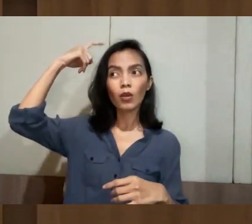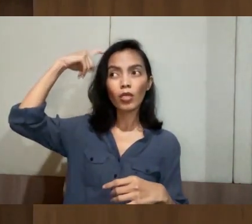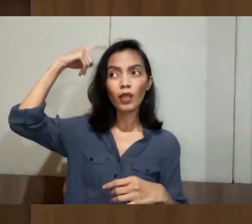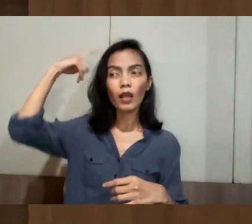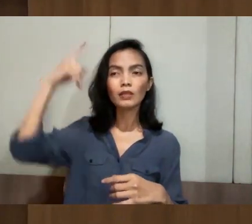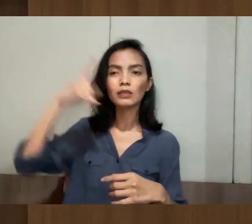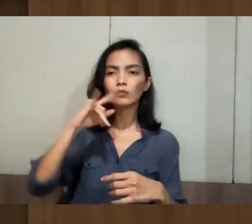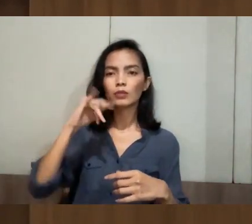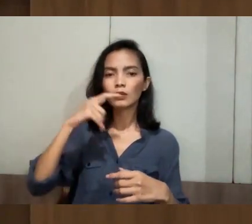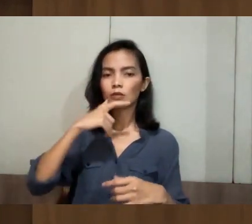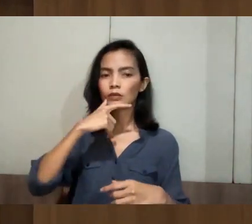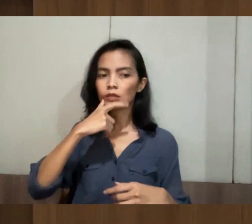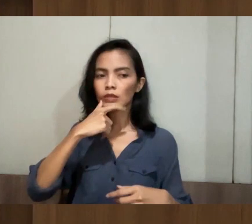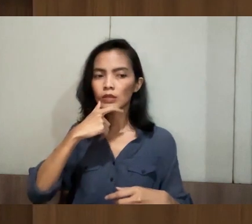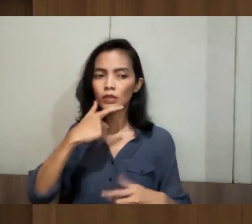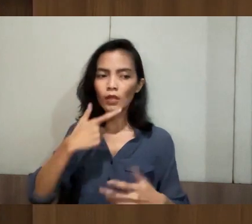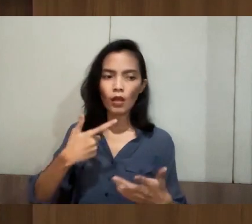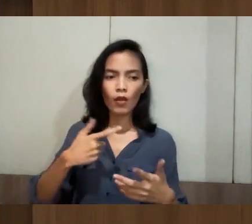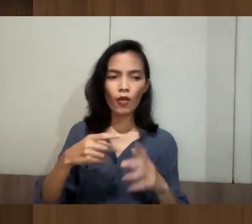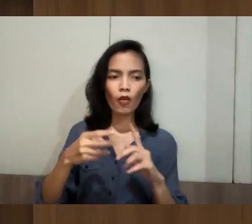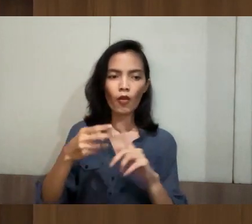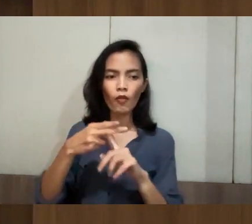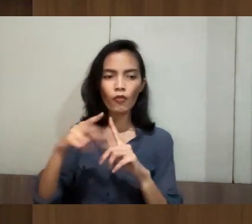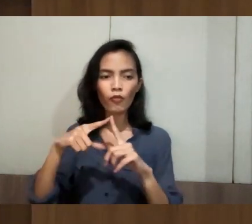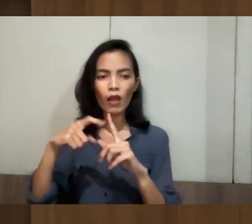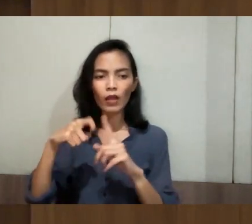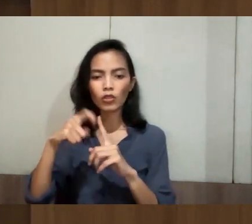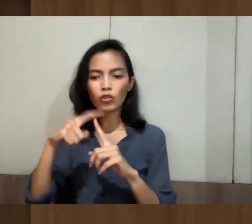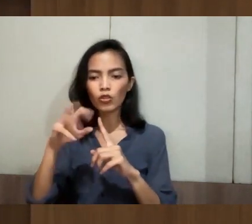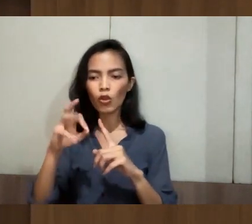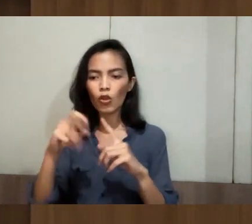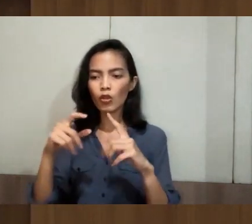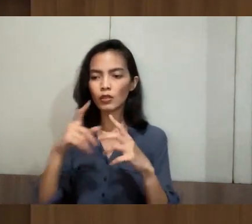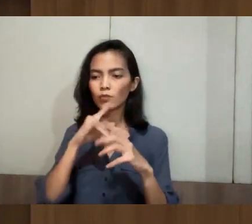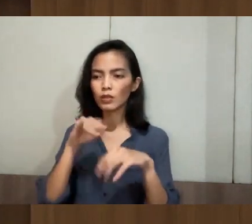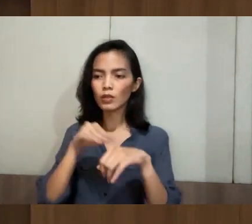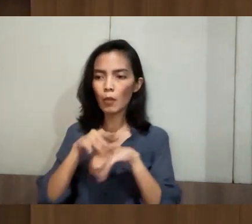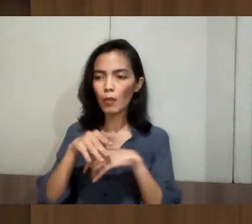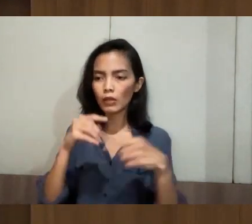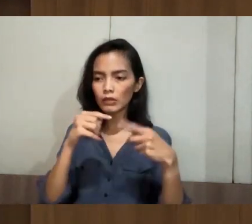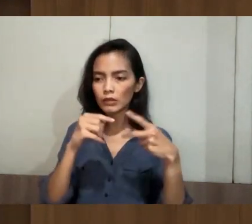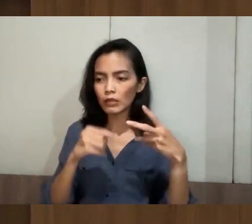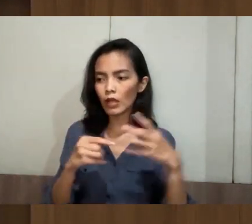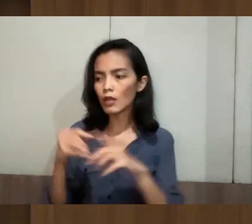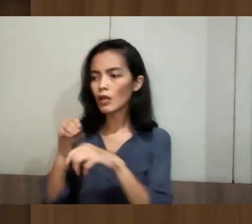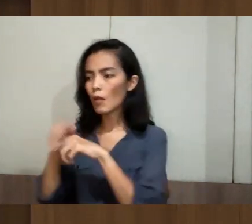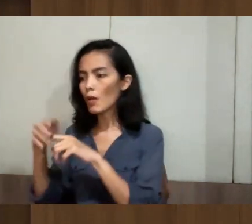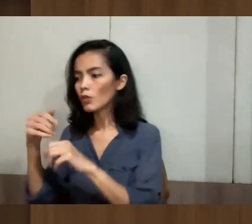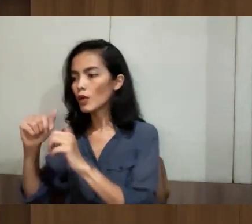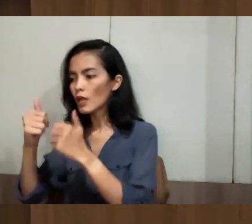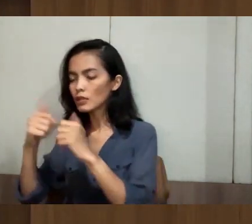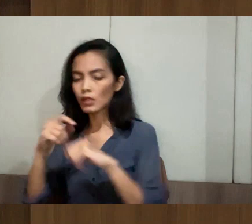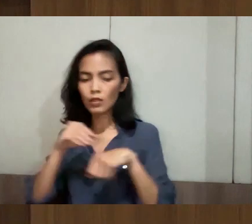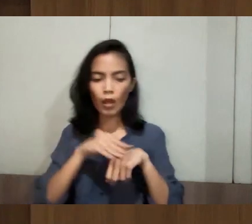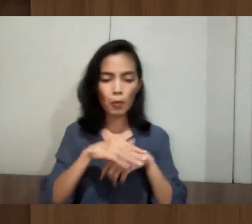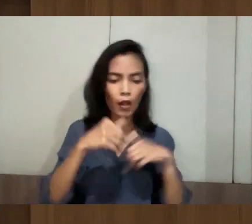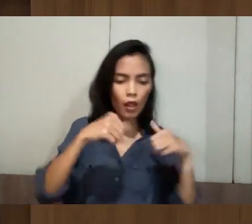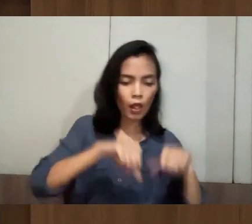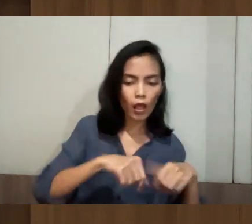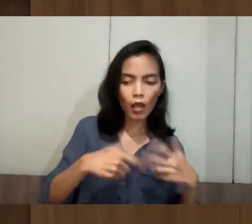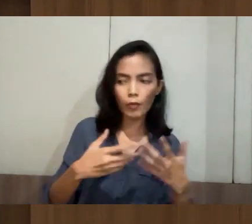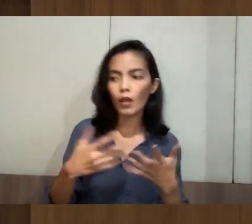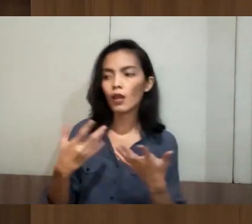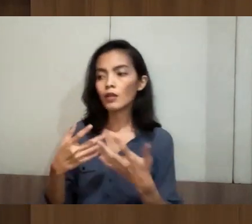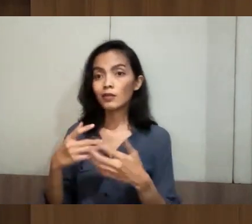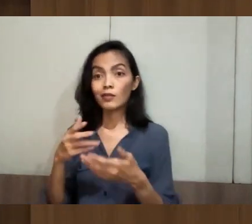anomaly, our brain tends to save up the information of what kind of factors that can hurt or escalate our chance